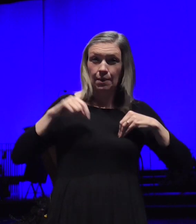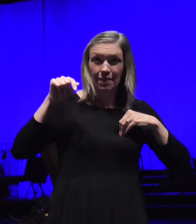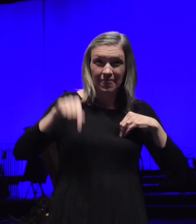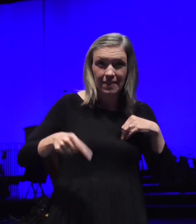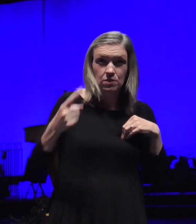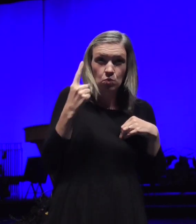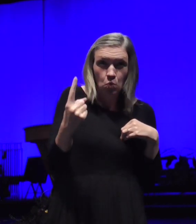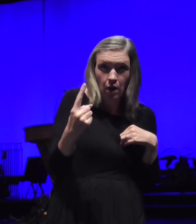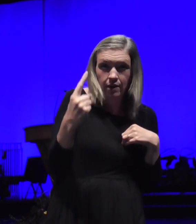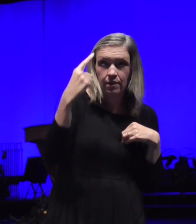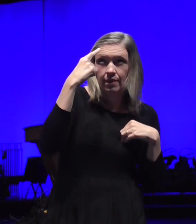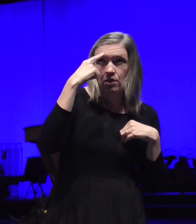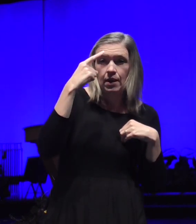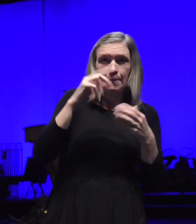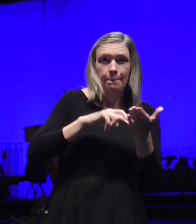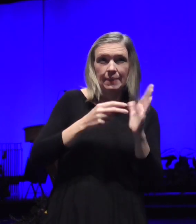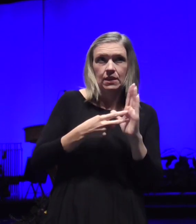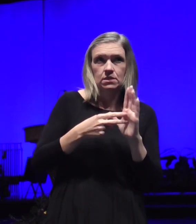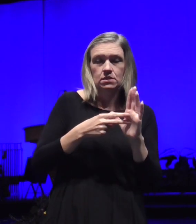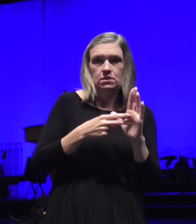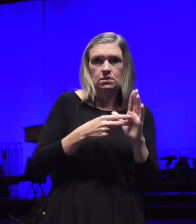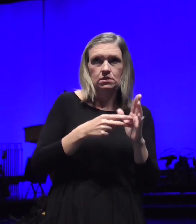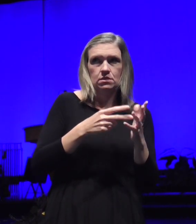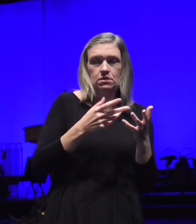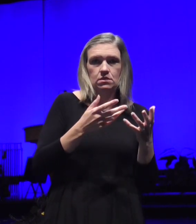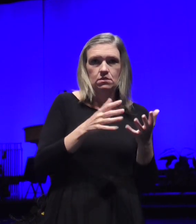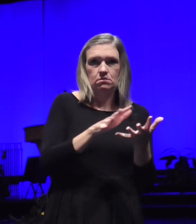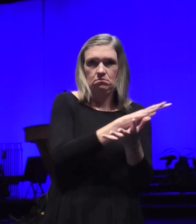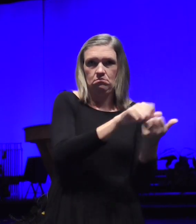doomed? Couldn't figure that out.